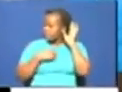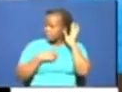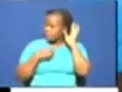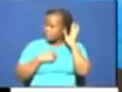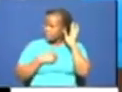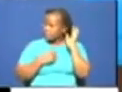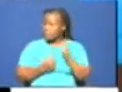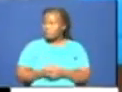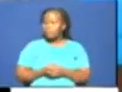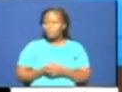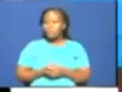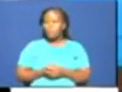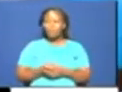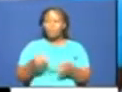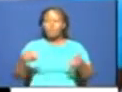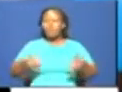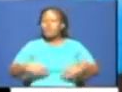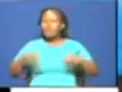Vijana mpo?